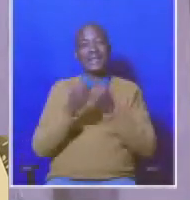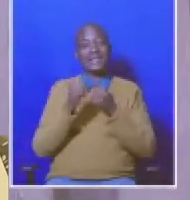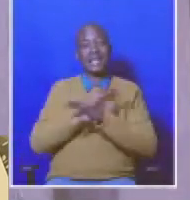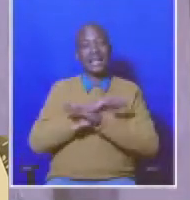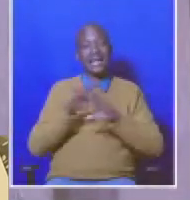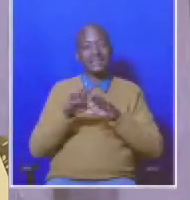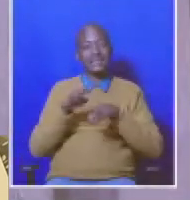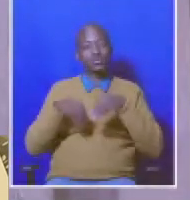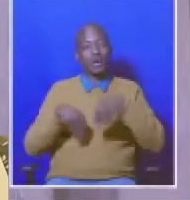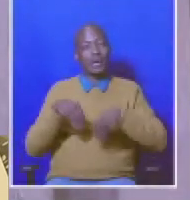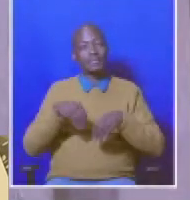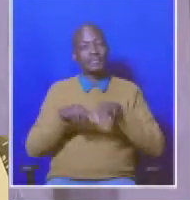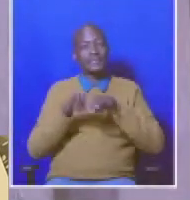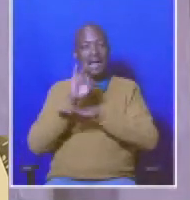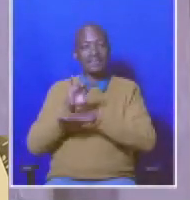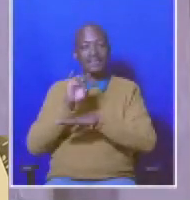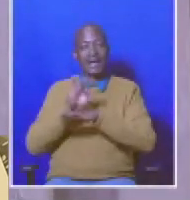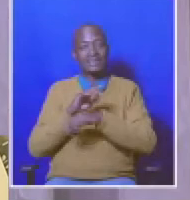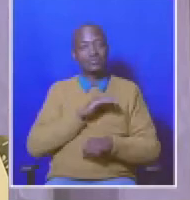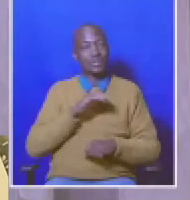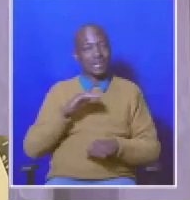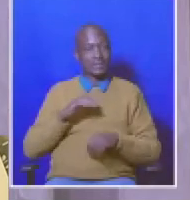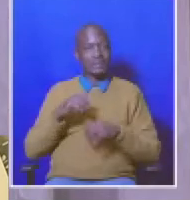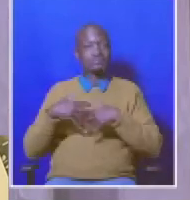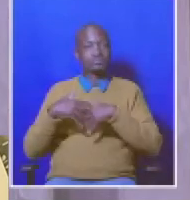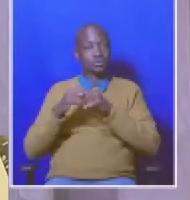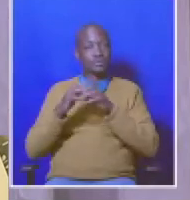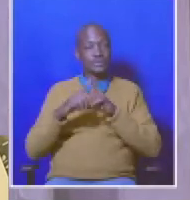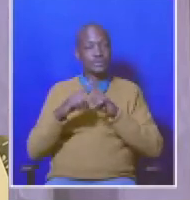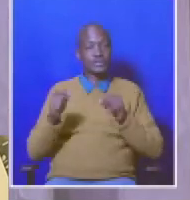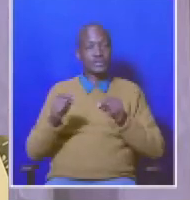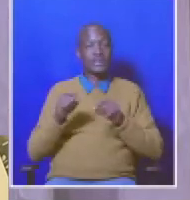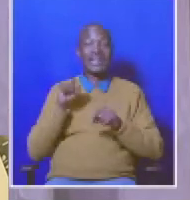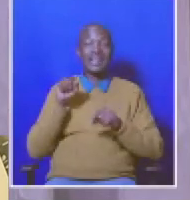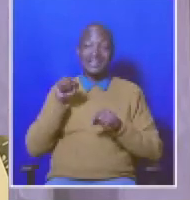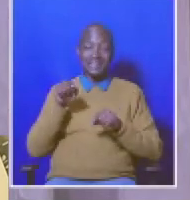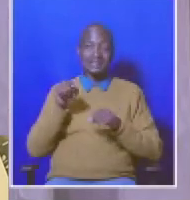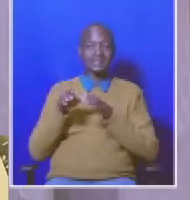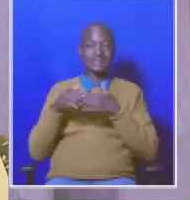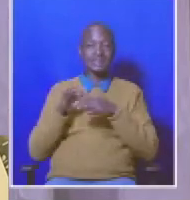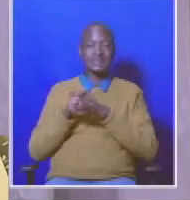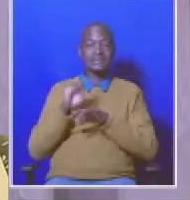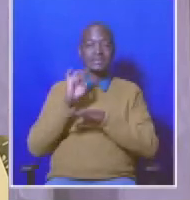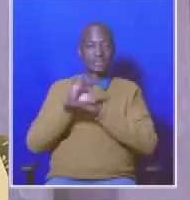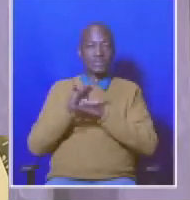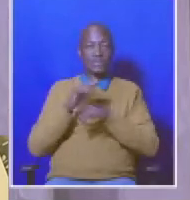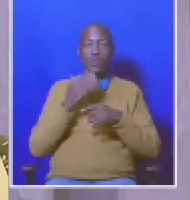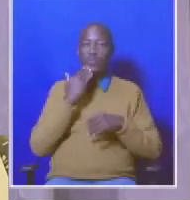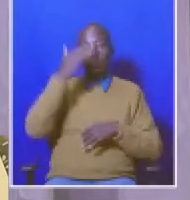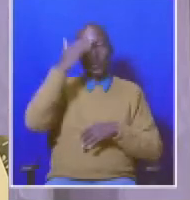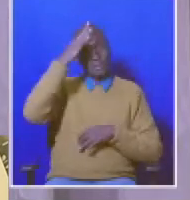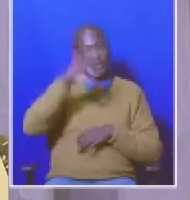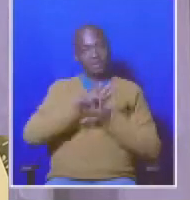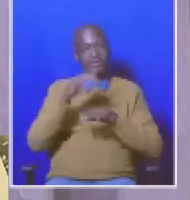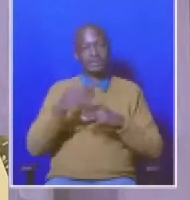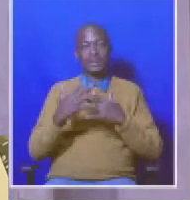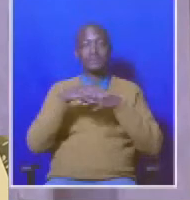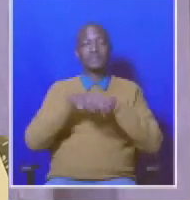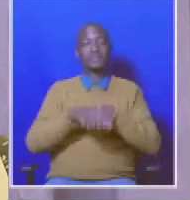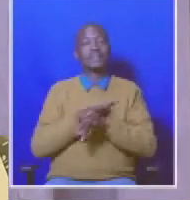Anti-Corruption Advisory Council, which will advise government on the implementation of